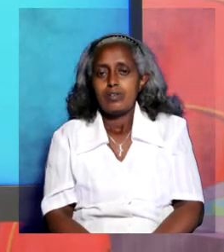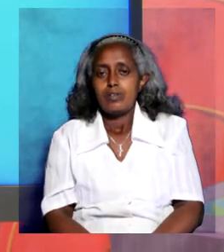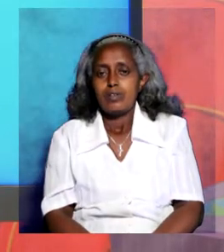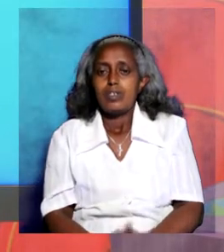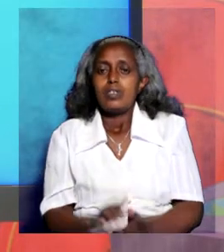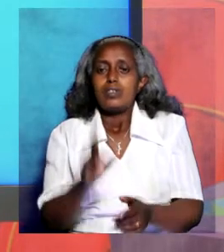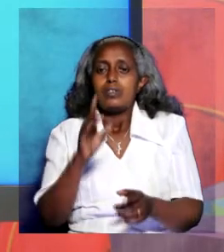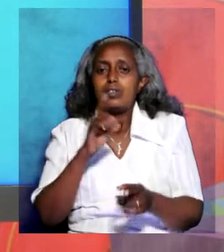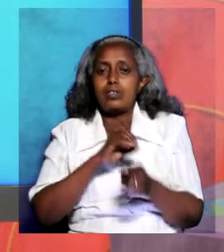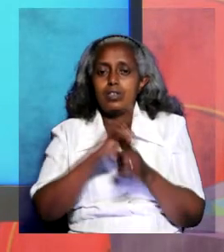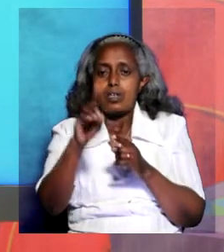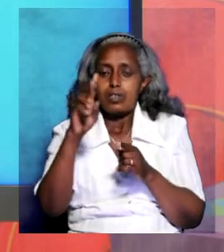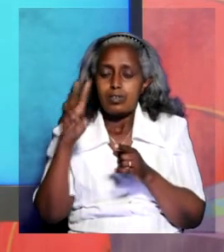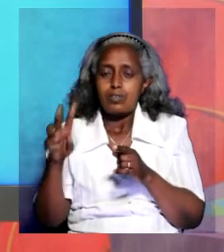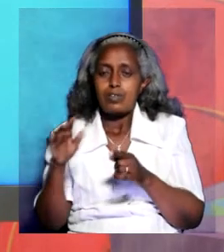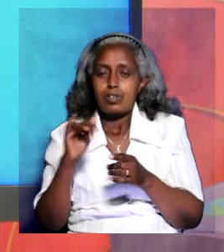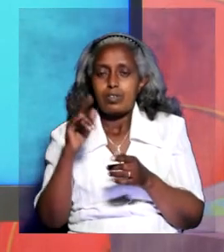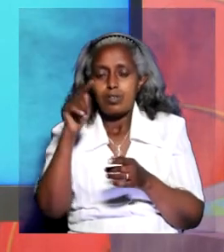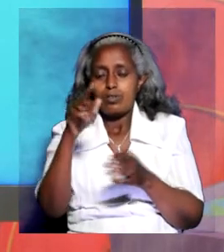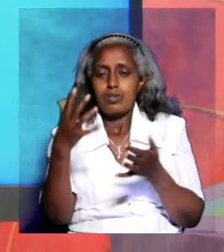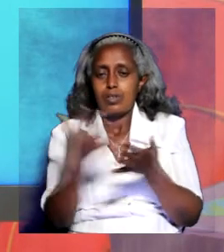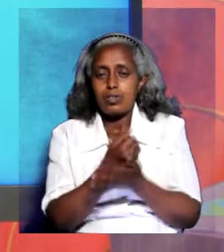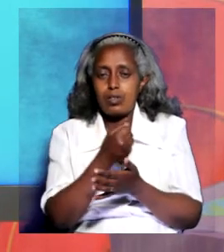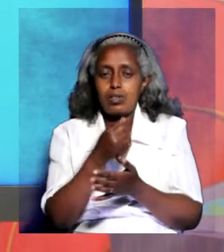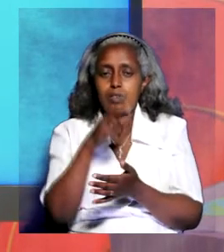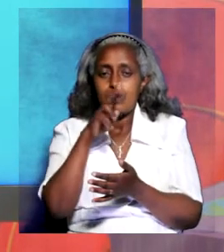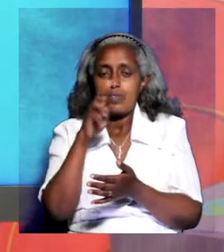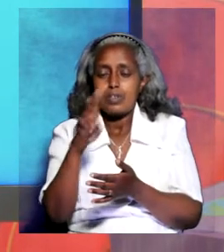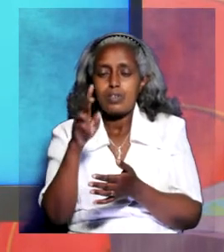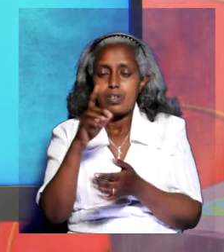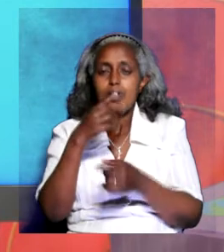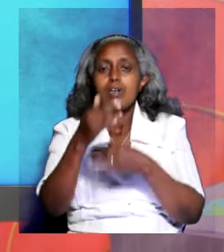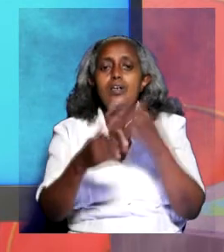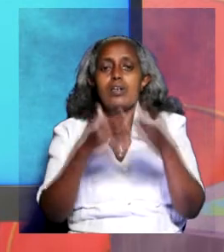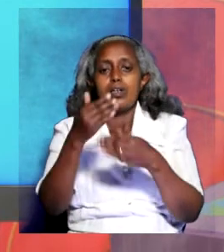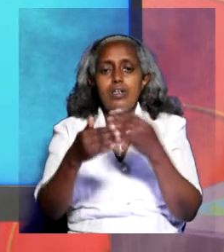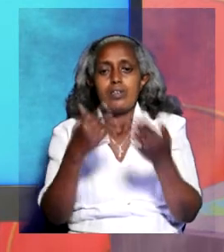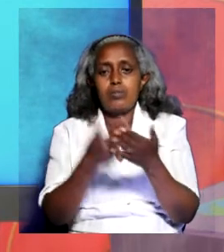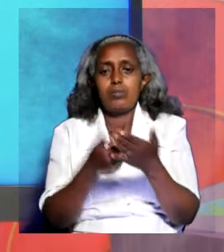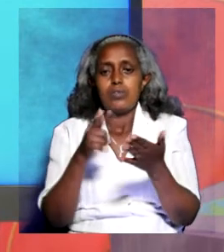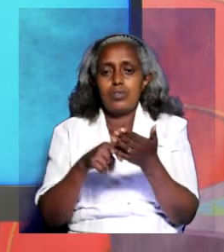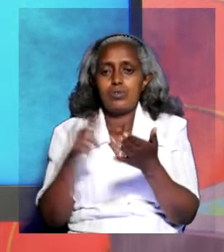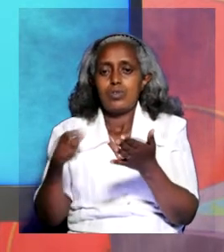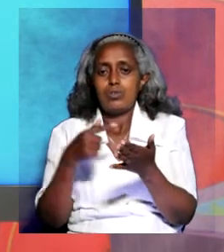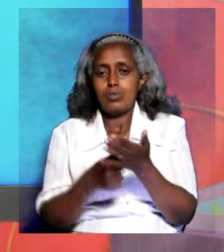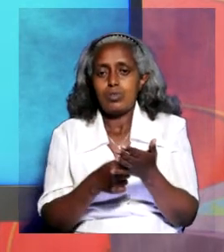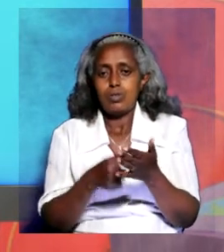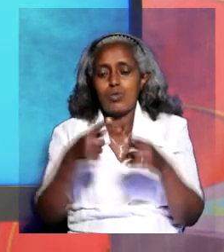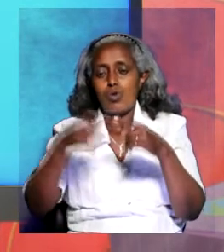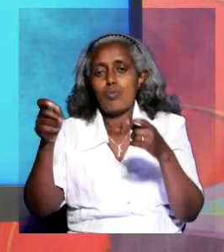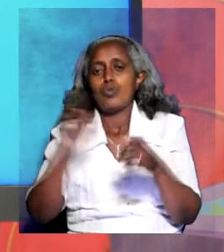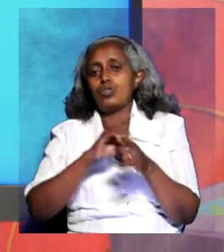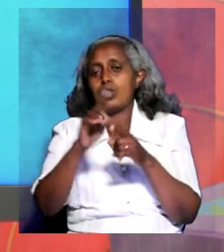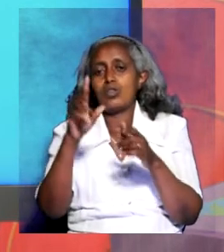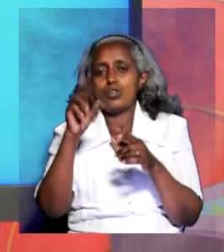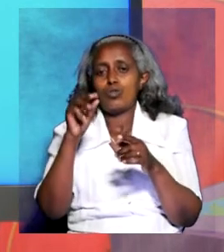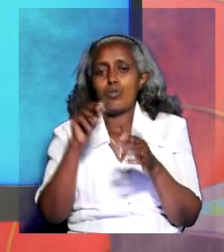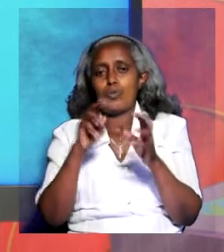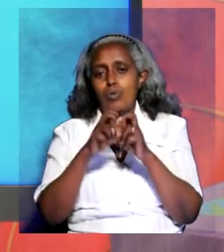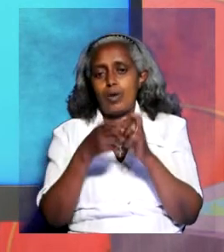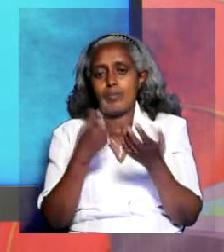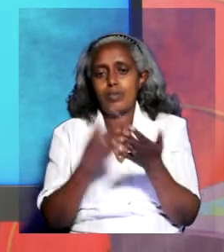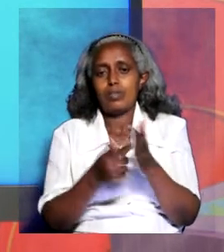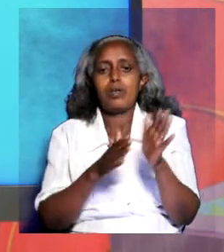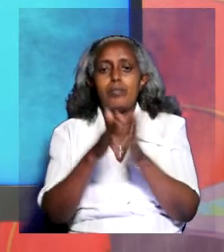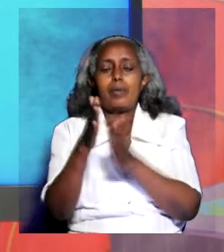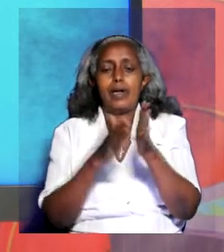The direction vector, you can take a vector running from this point to this one or in opposite direction, no problem. So since they are